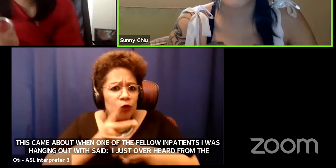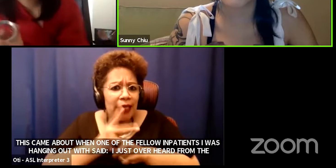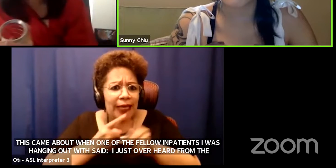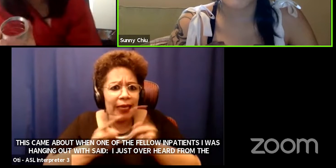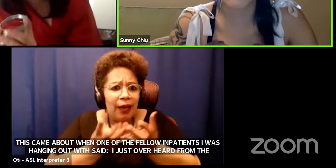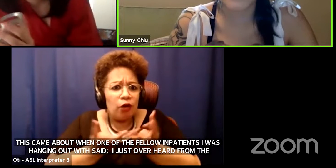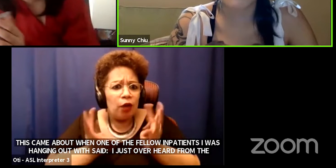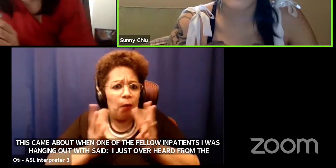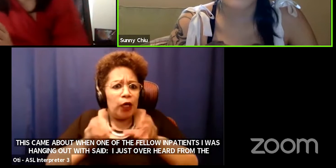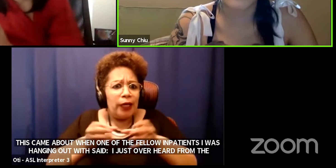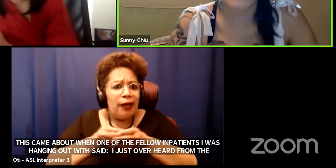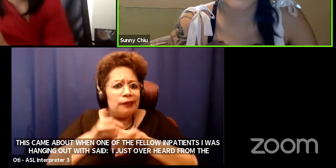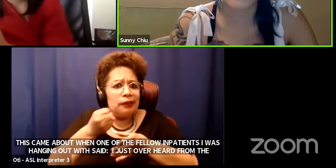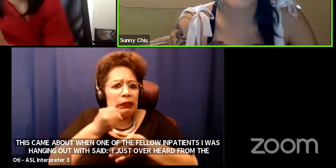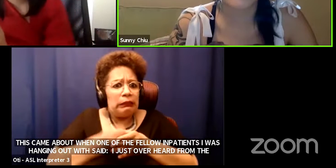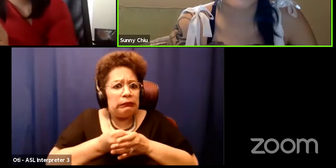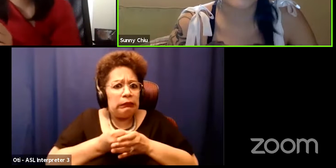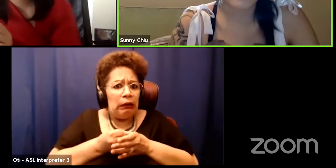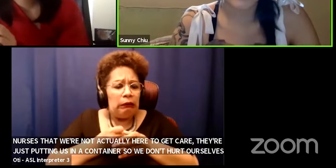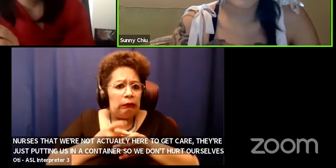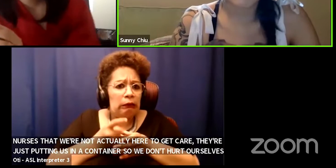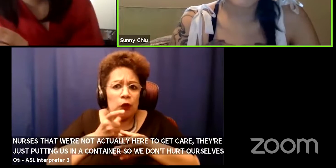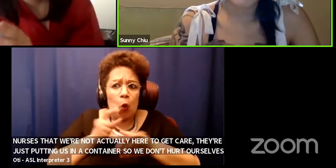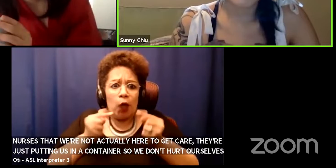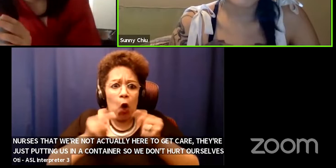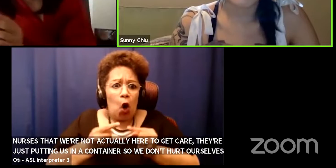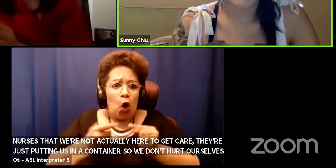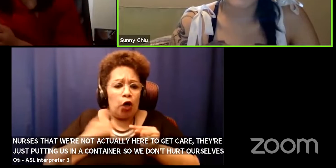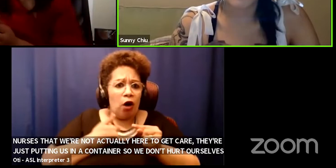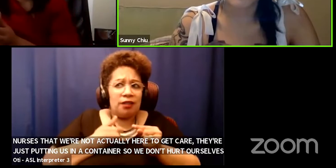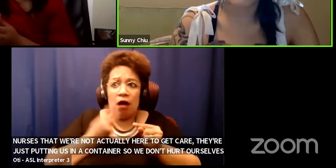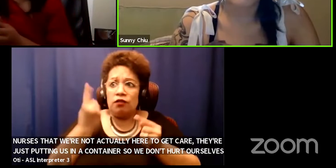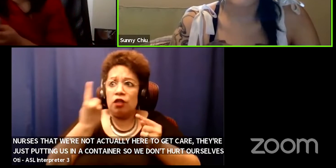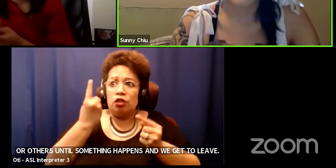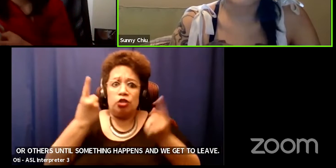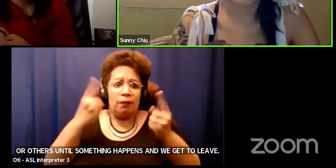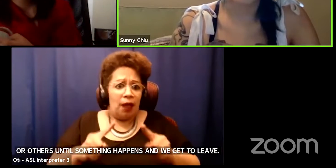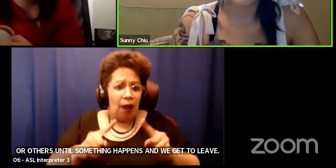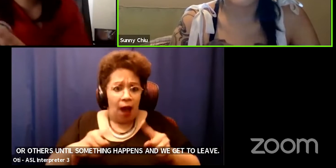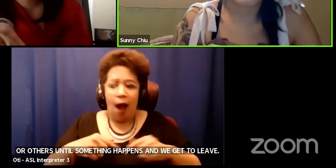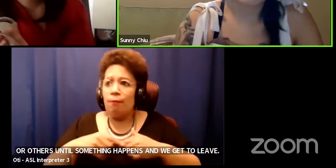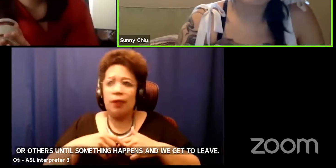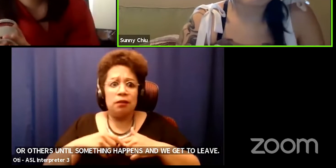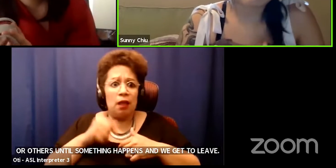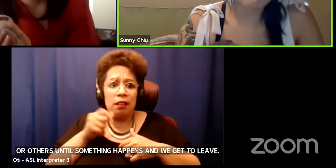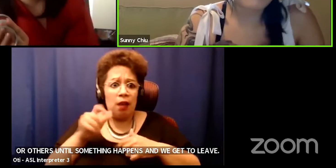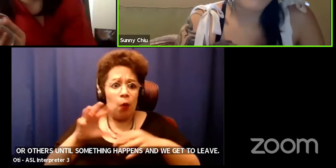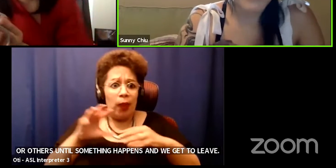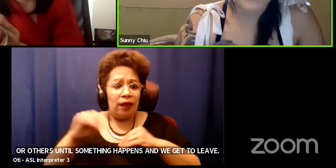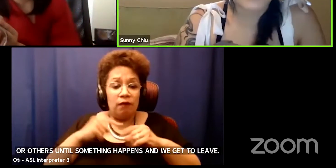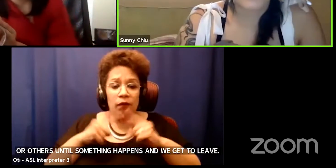until something happens and we get to leave. And we all just sort of nodded and said, sounds right. And